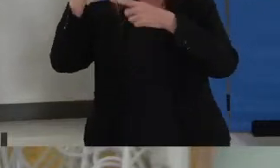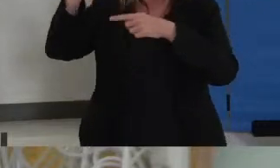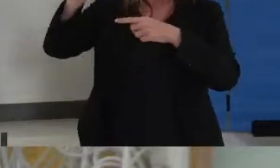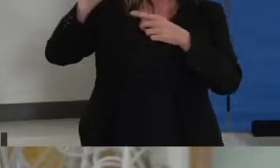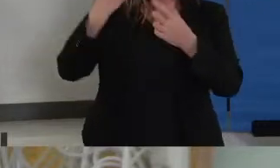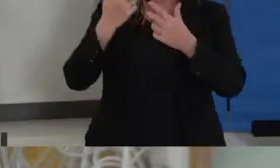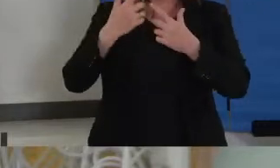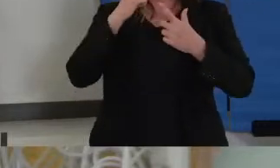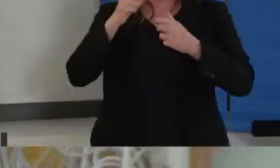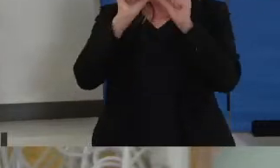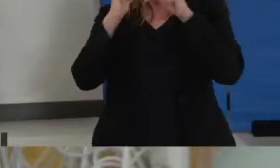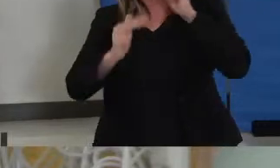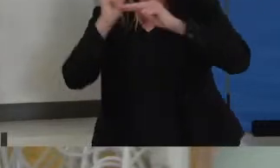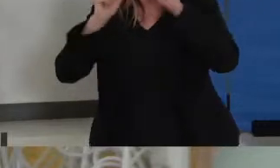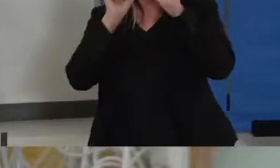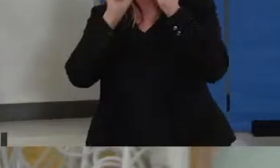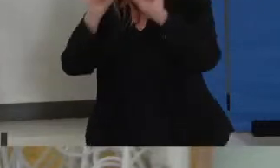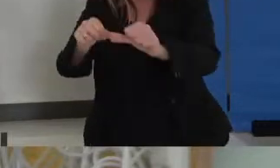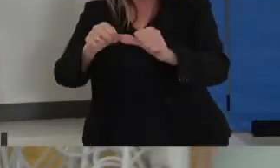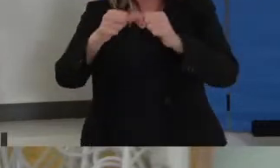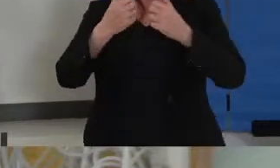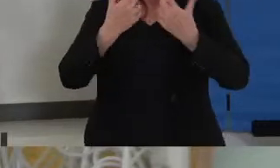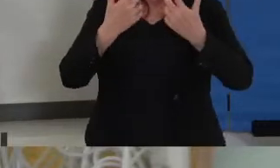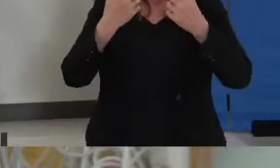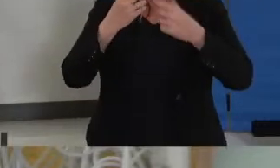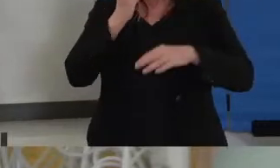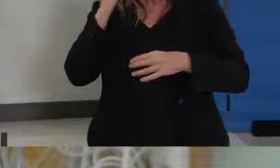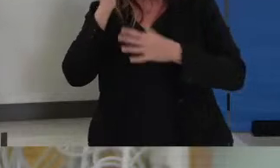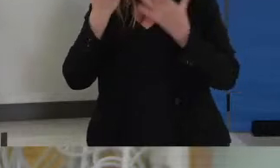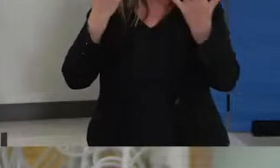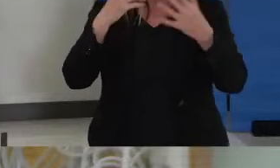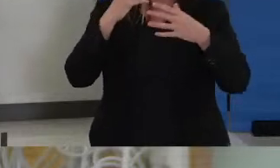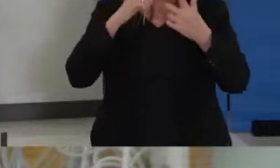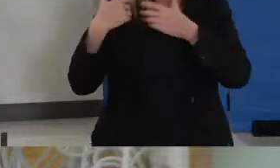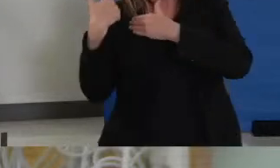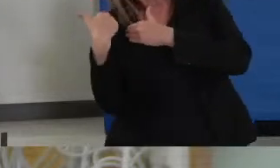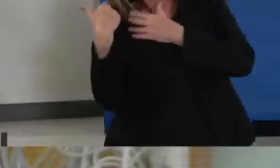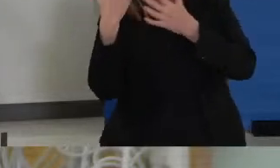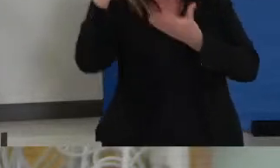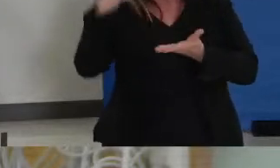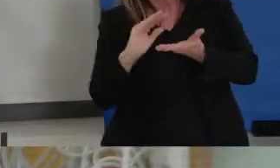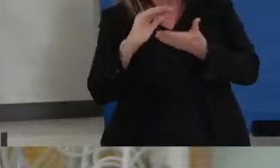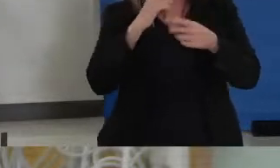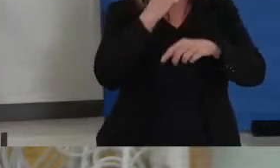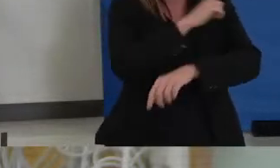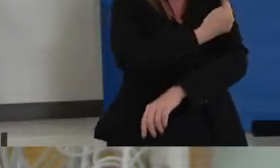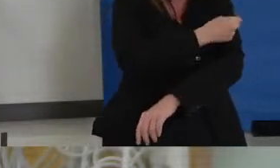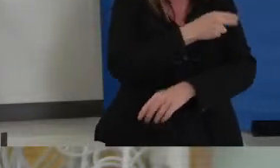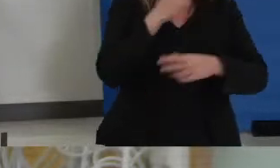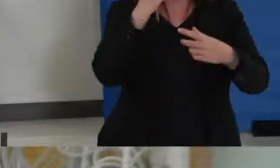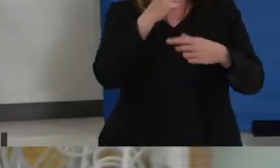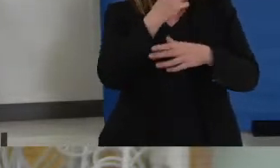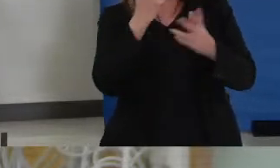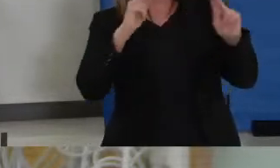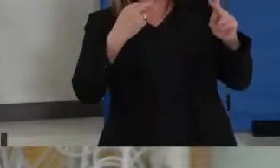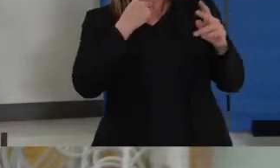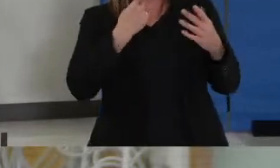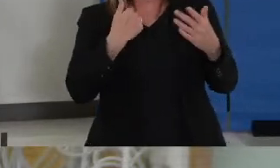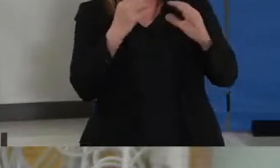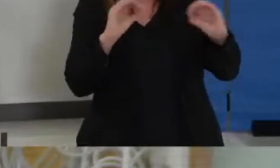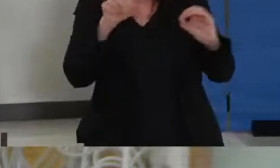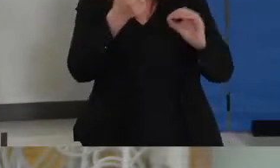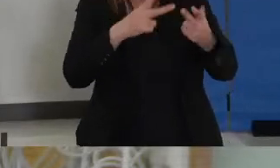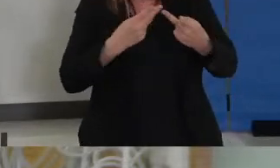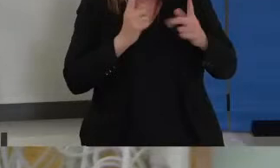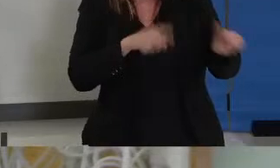long-term residential care, to alleviate the burden on our hospitals that are bearing so much of the burden of individuals with nowhere else to go. But